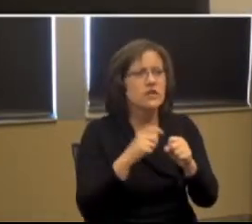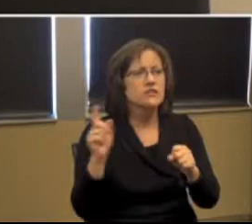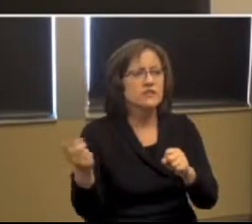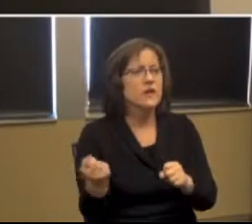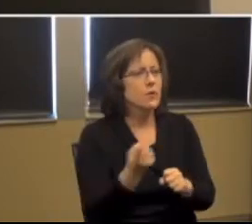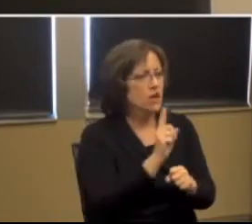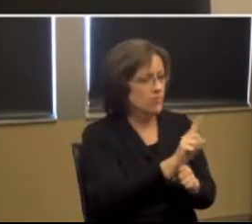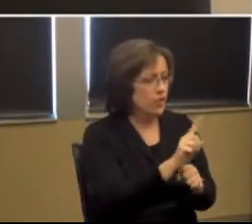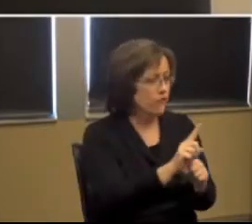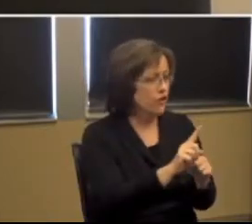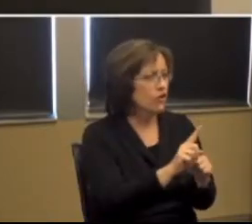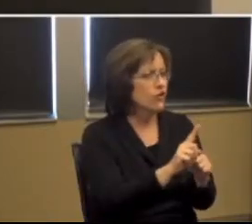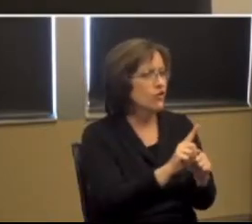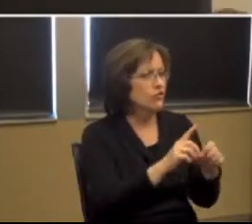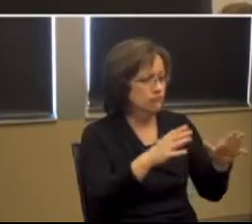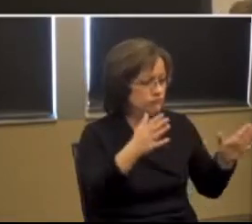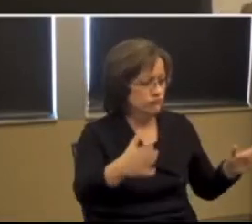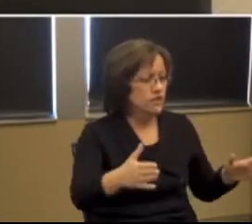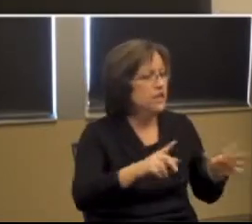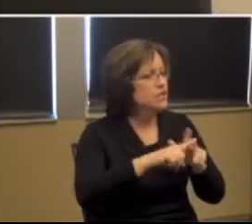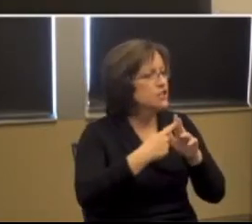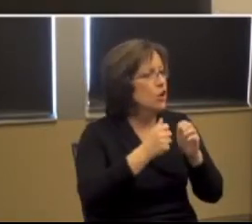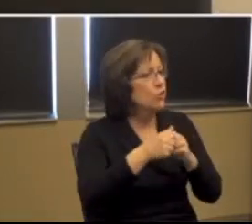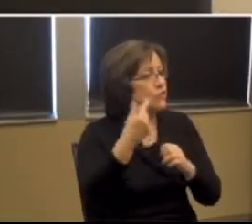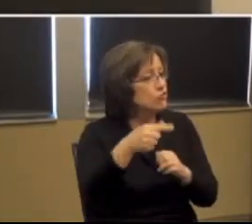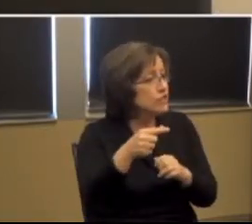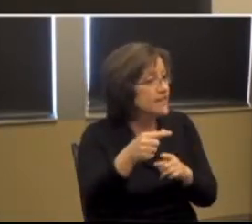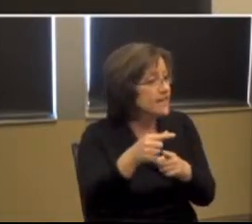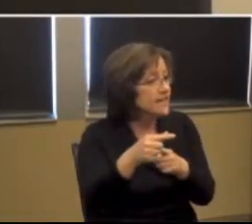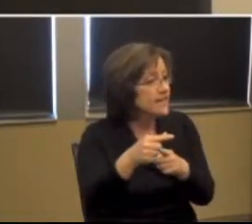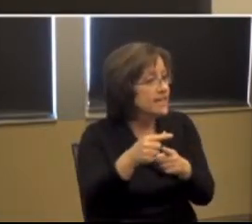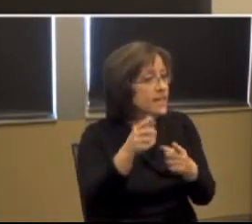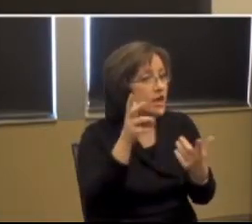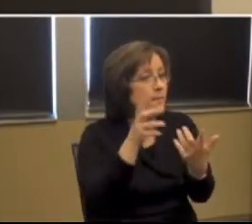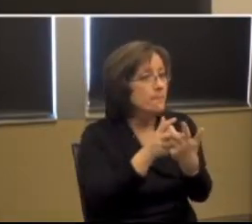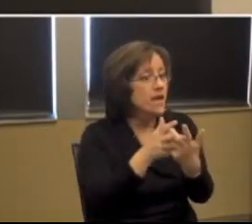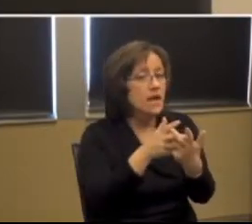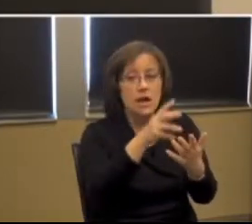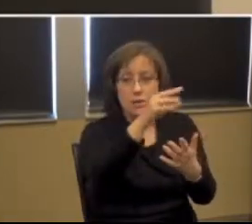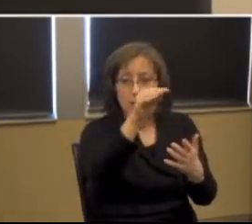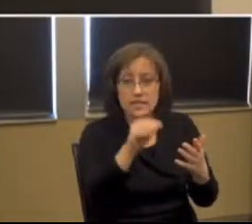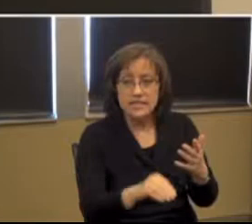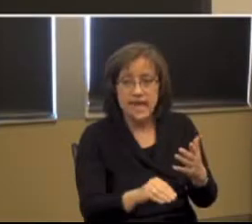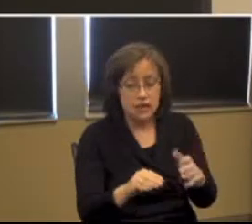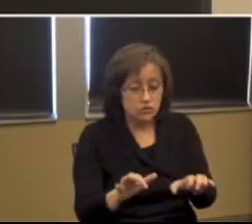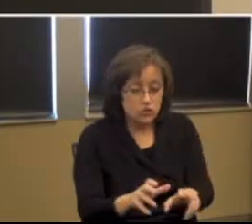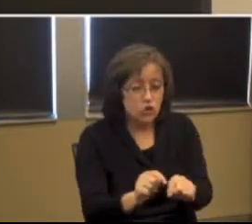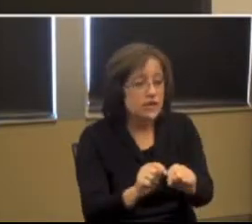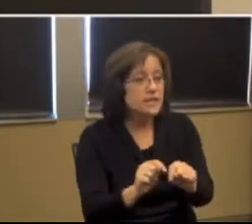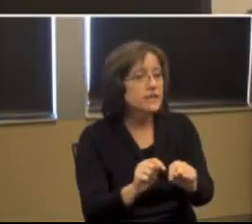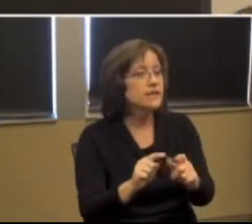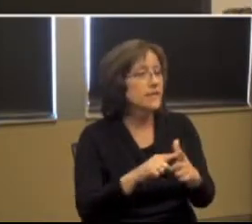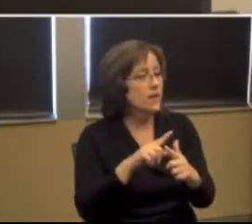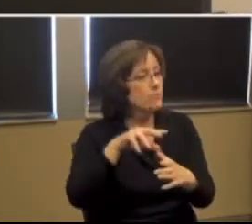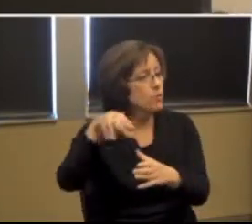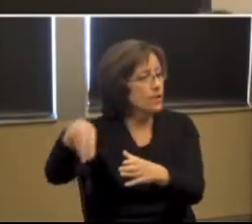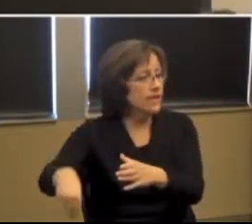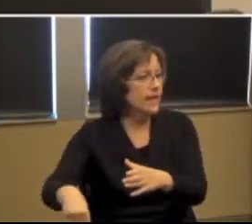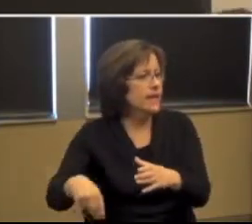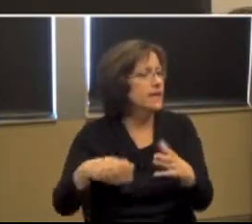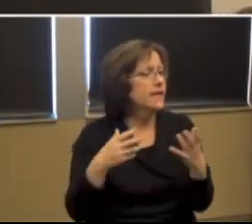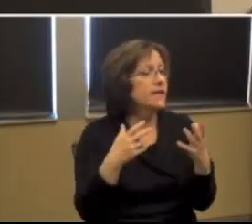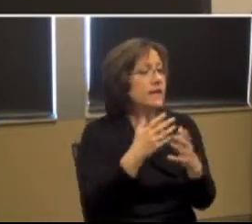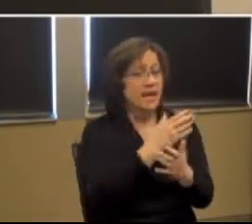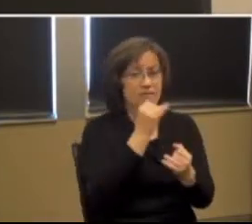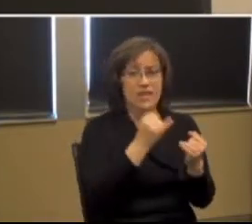come over, start with green, match it, pull it down, do it, put it in. And then what you'll notice